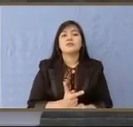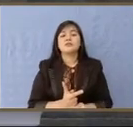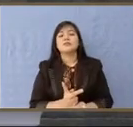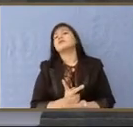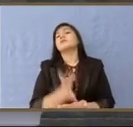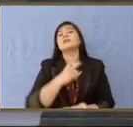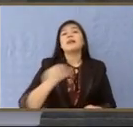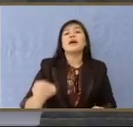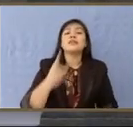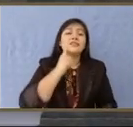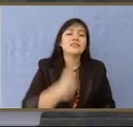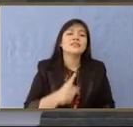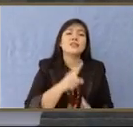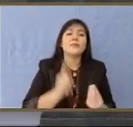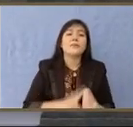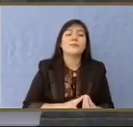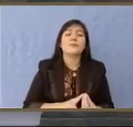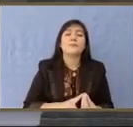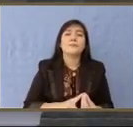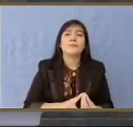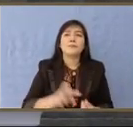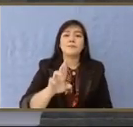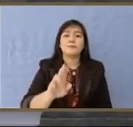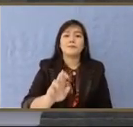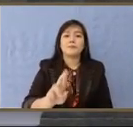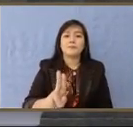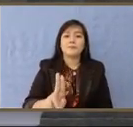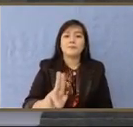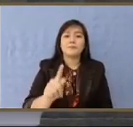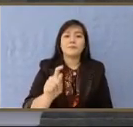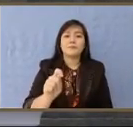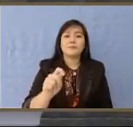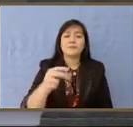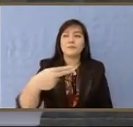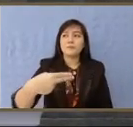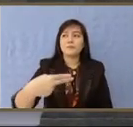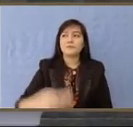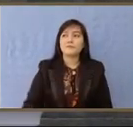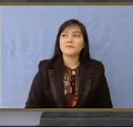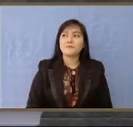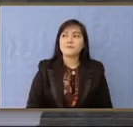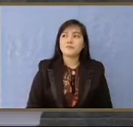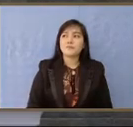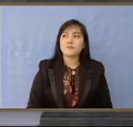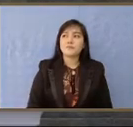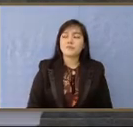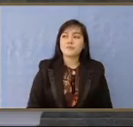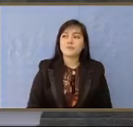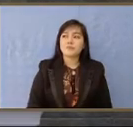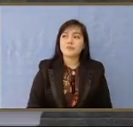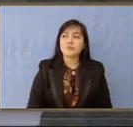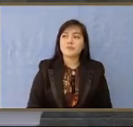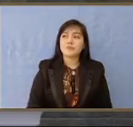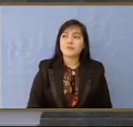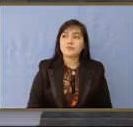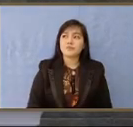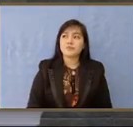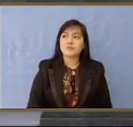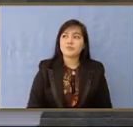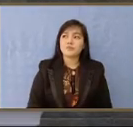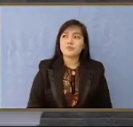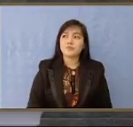Ruth. Actually, halos parang kakontemporary po ito nung binigay ko sa inyong outline dun sa love